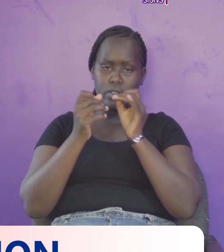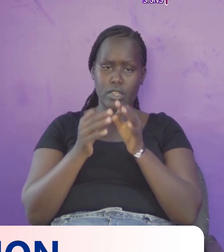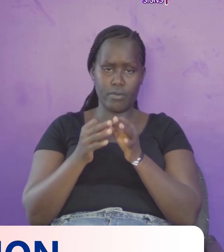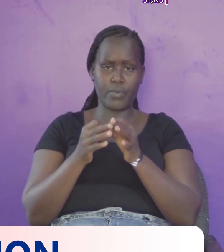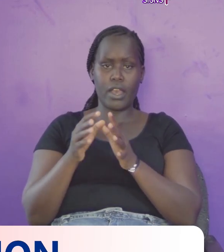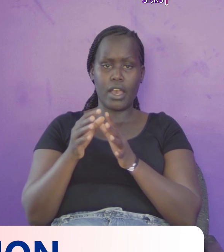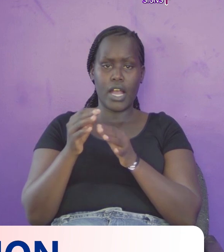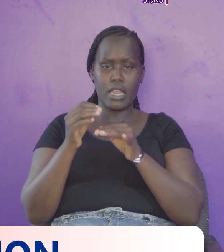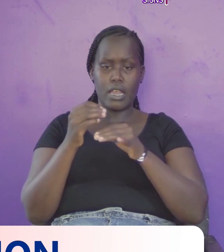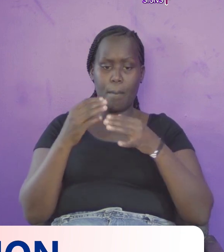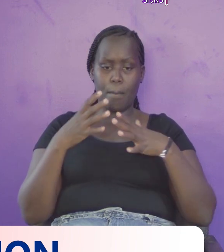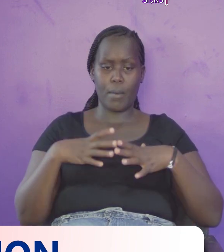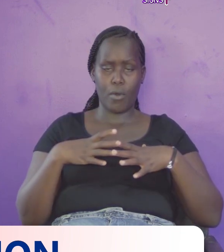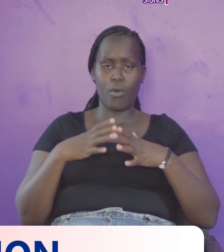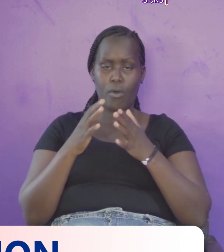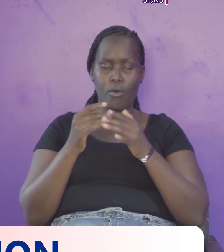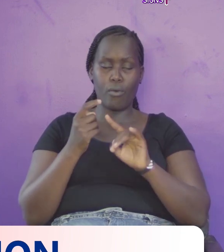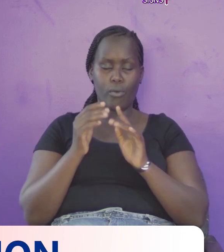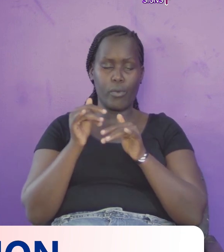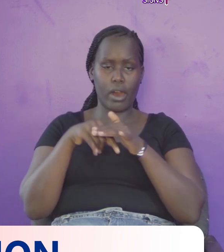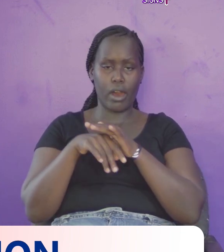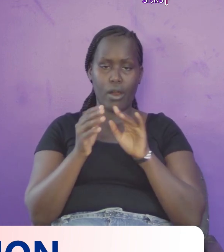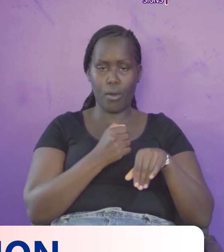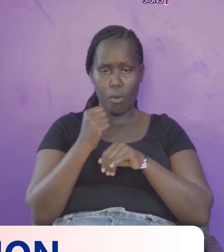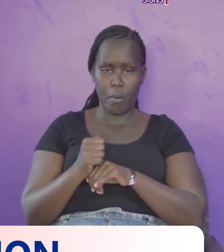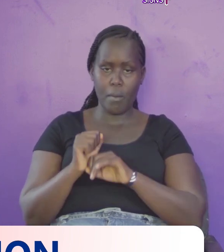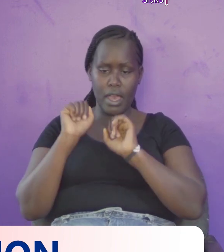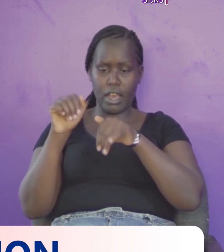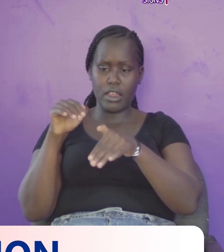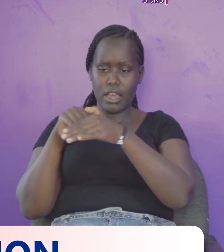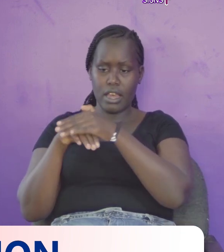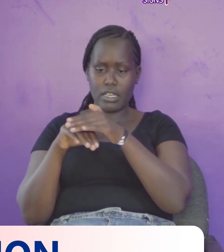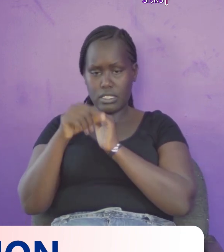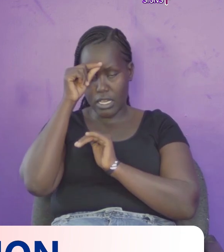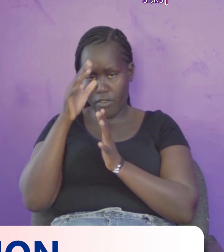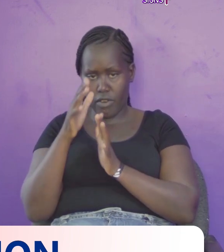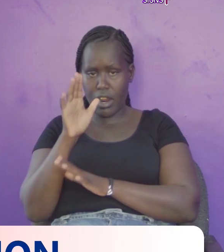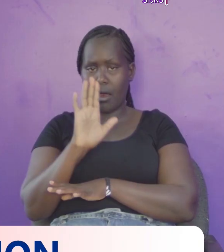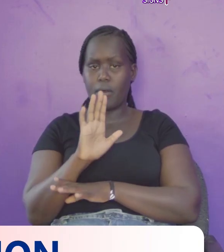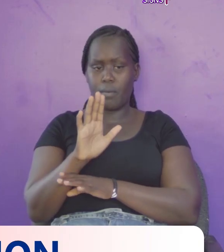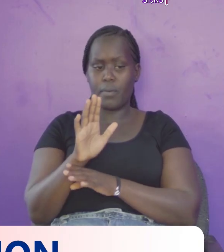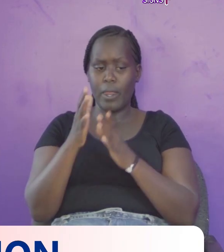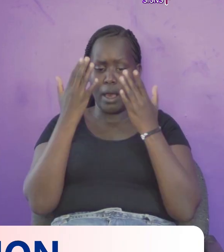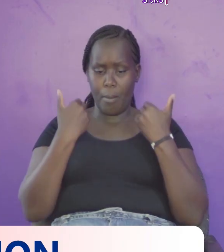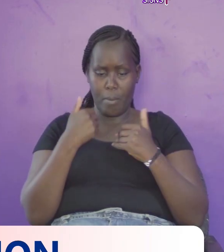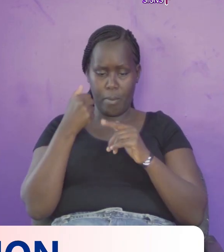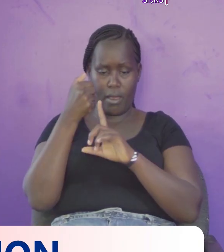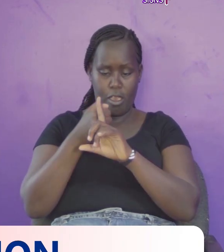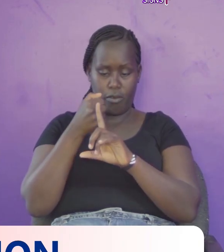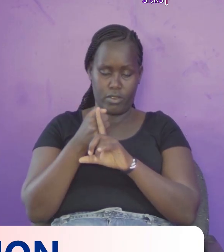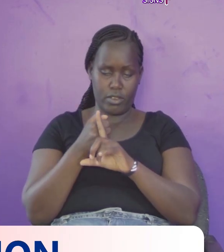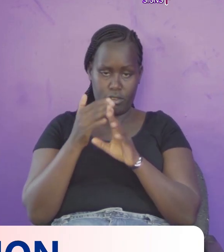in Homa Bay going through? Are they able to access their governor? If I, as a champion of